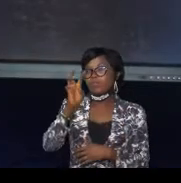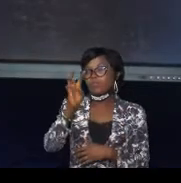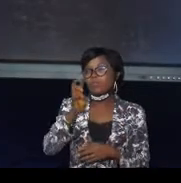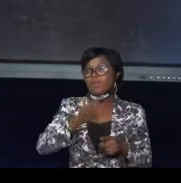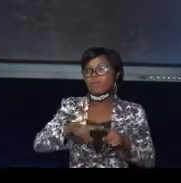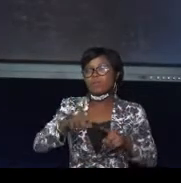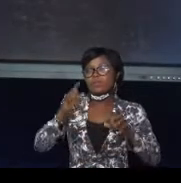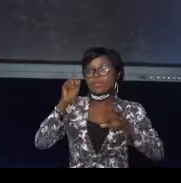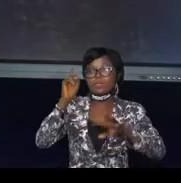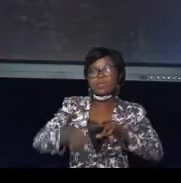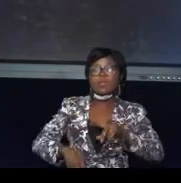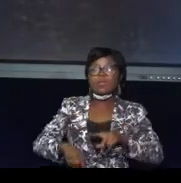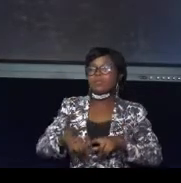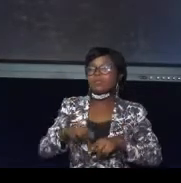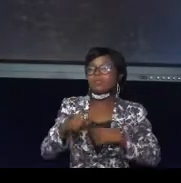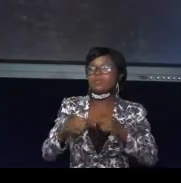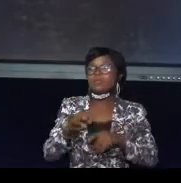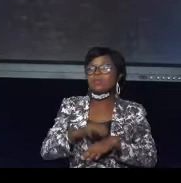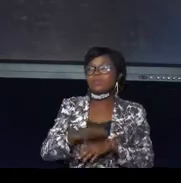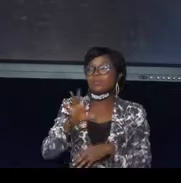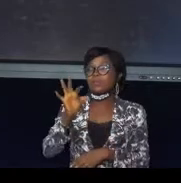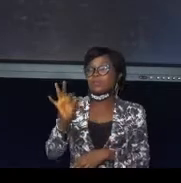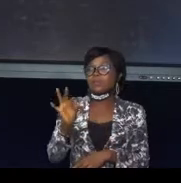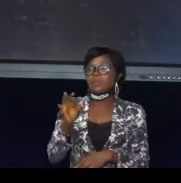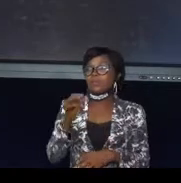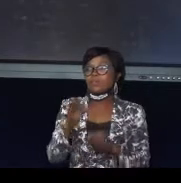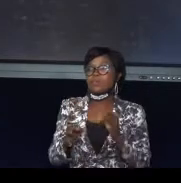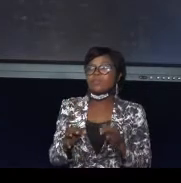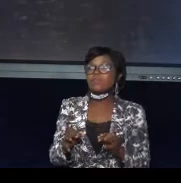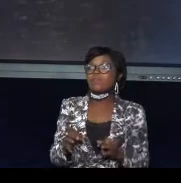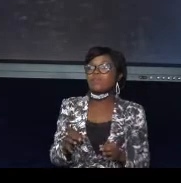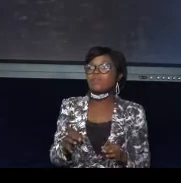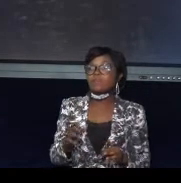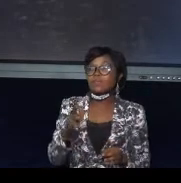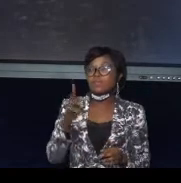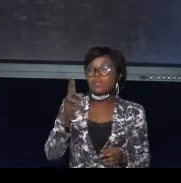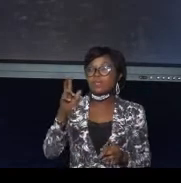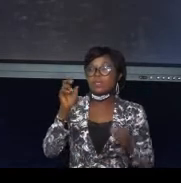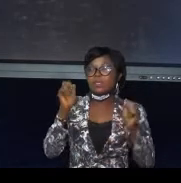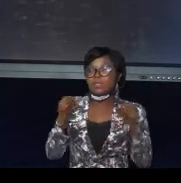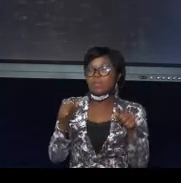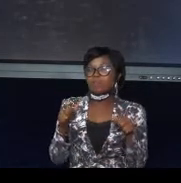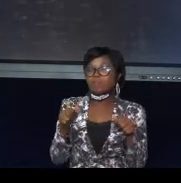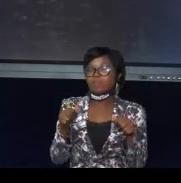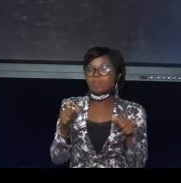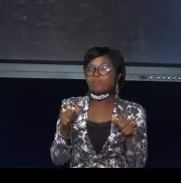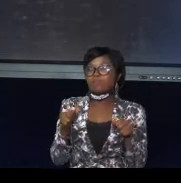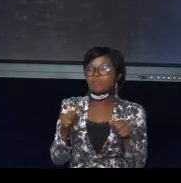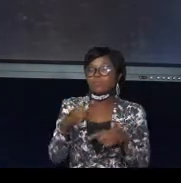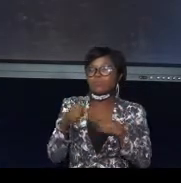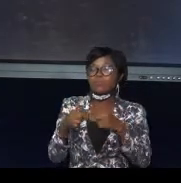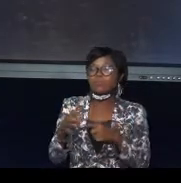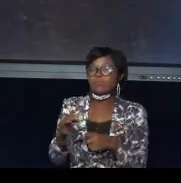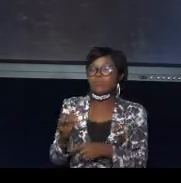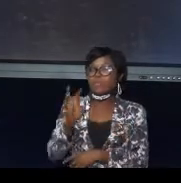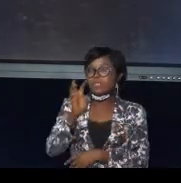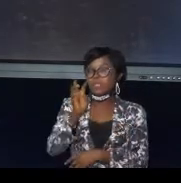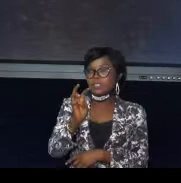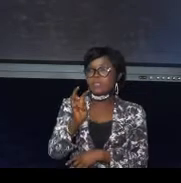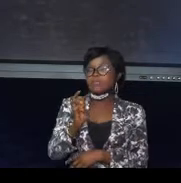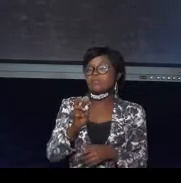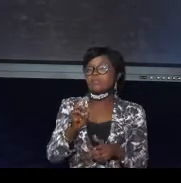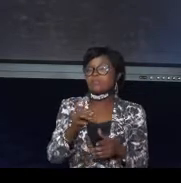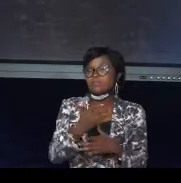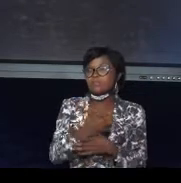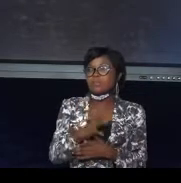because we have to look for a factor that is common to both of them. Now if 2 can't go, what else can go? 3 can go. And 3 goes in 6 2 times.